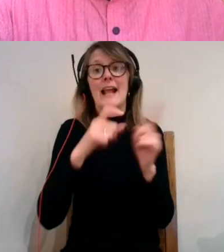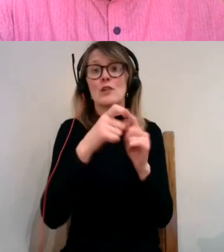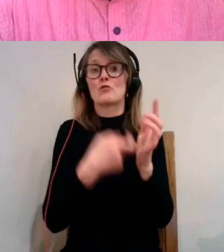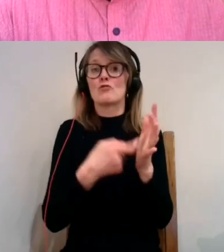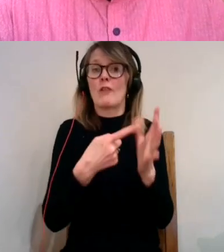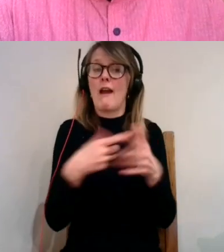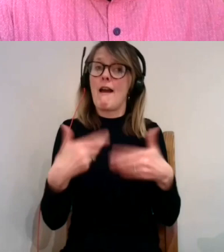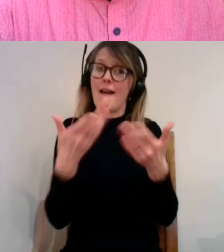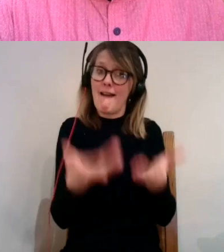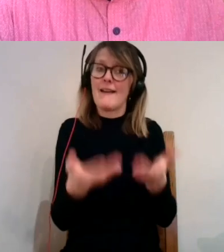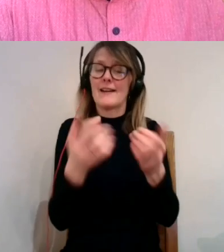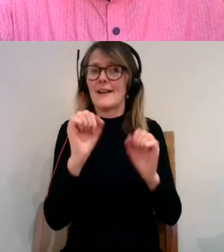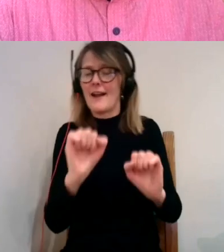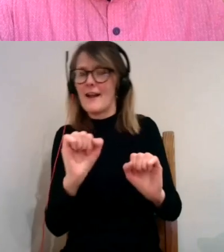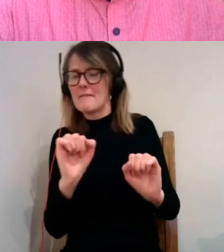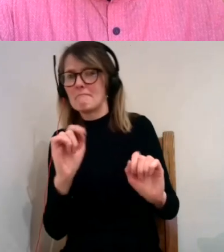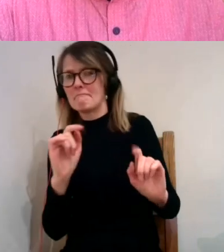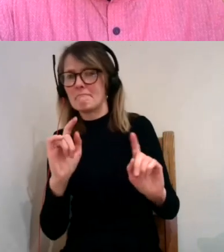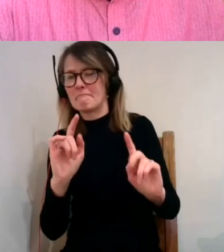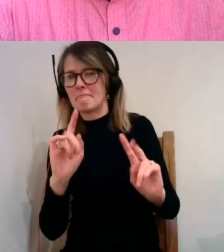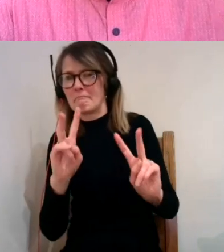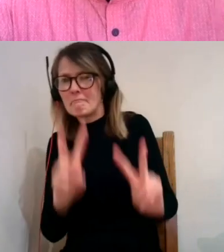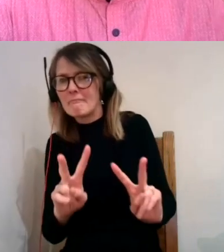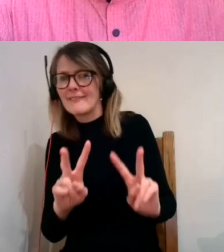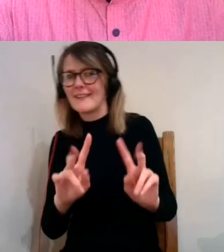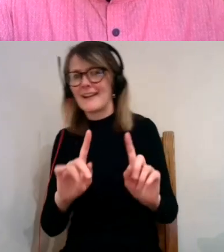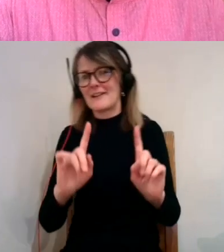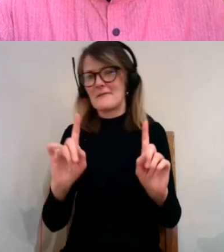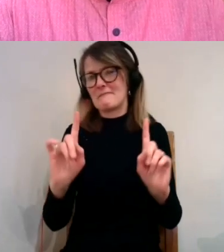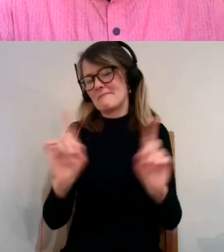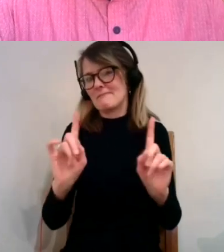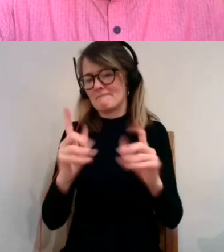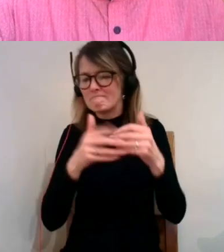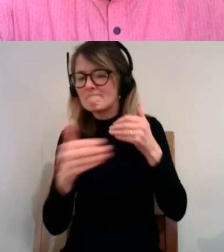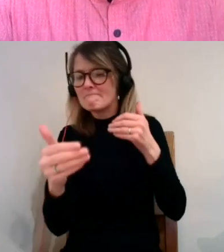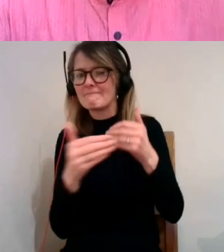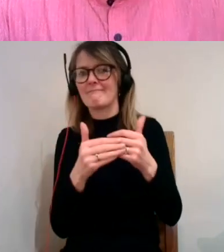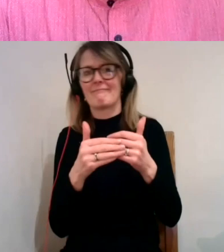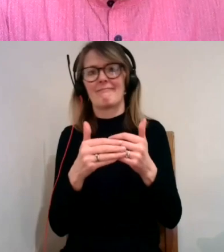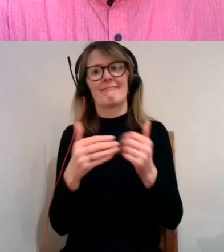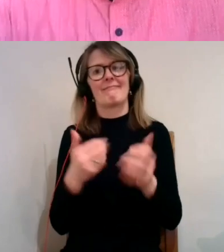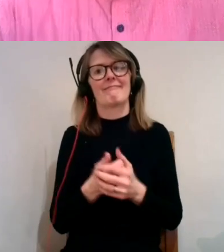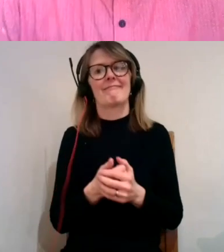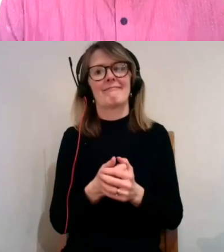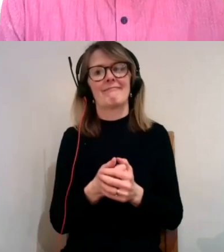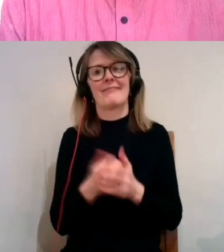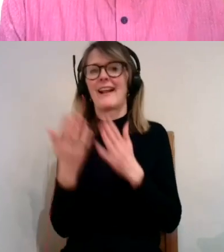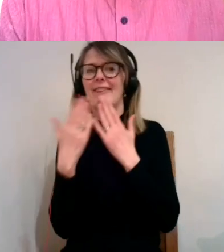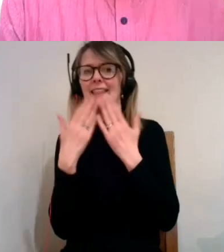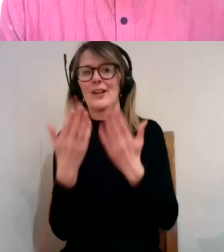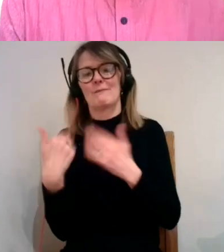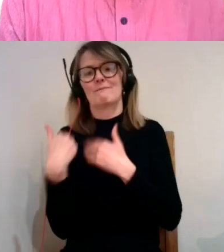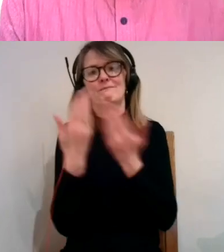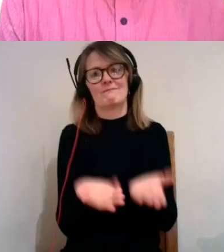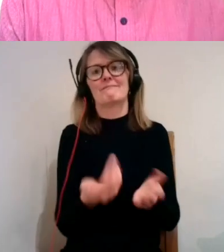give us her insights and will lead us in the next session of this webinar. Thank you. Thank